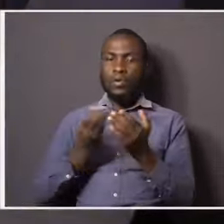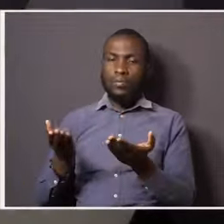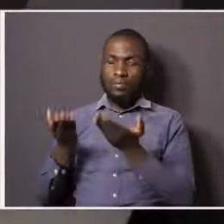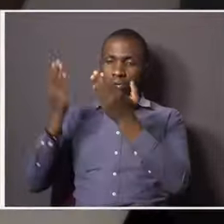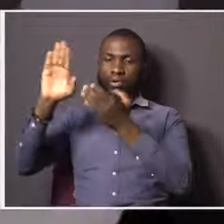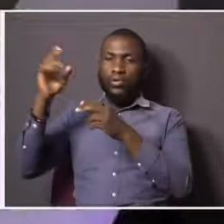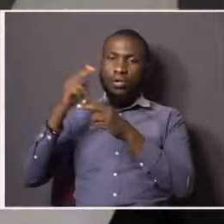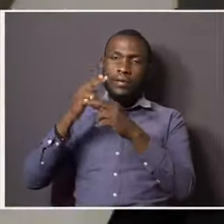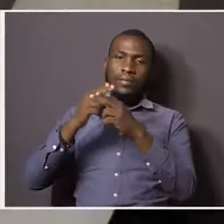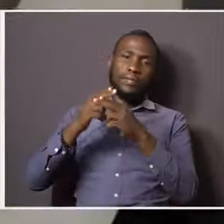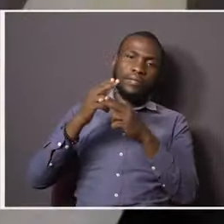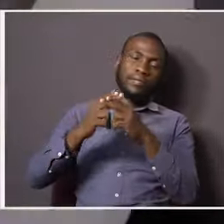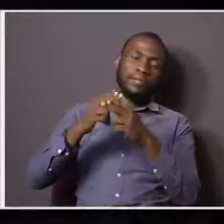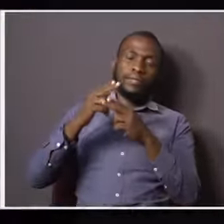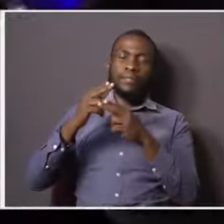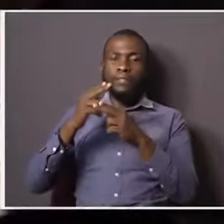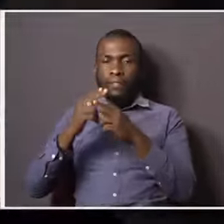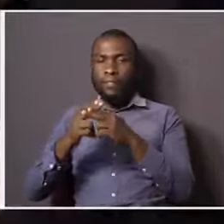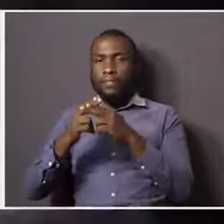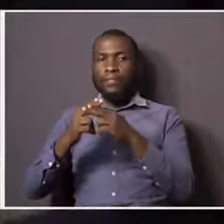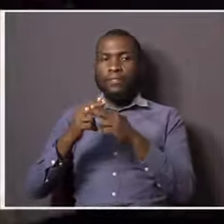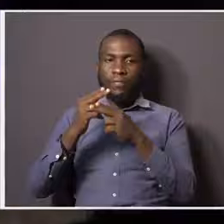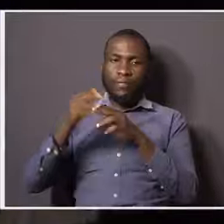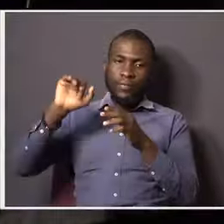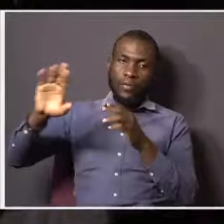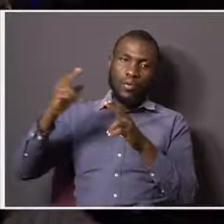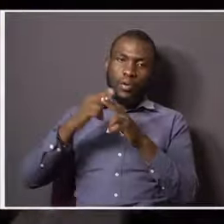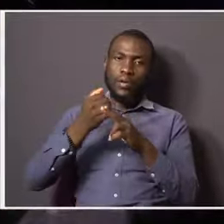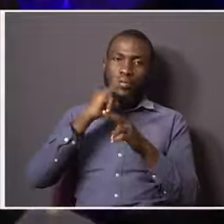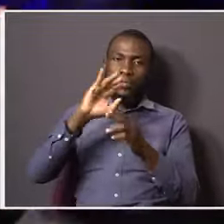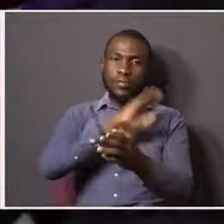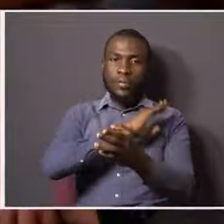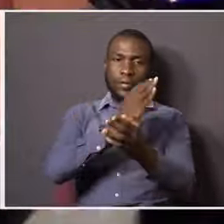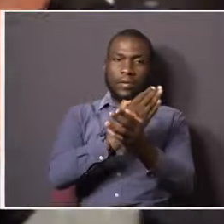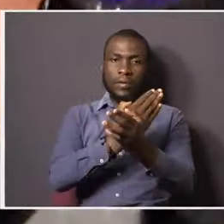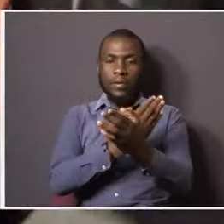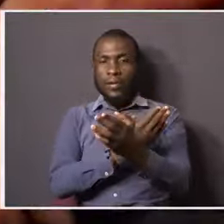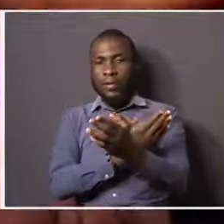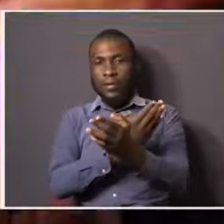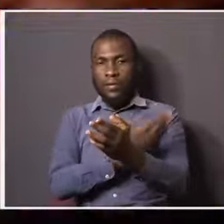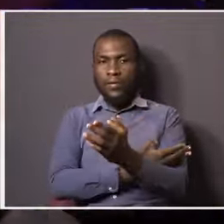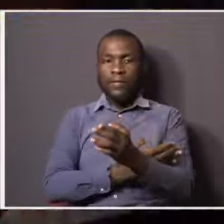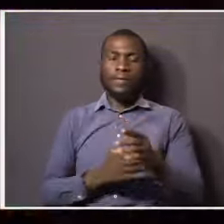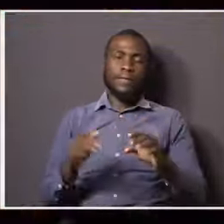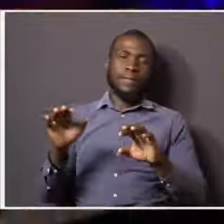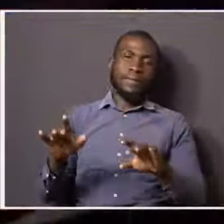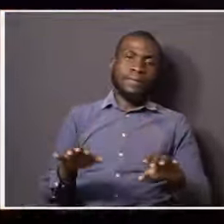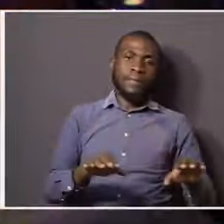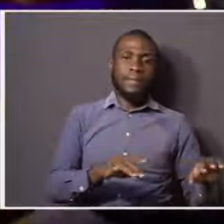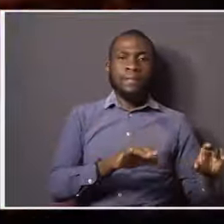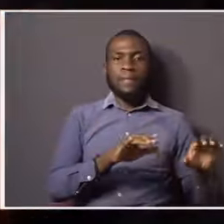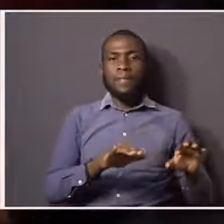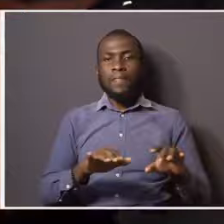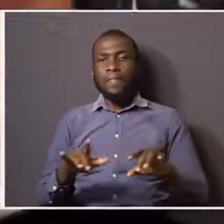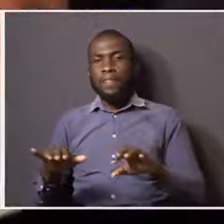name. Your name is power. Every demon bows at your name.